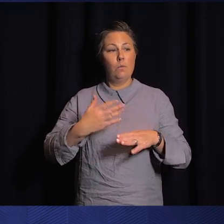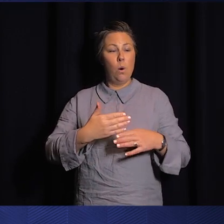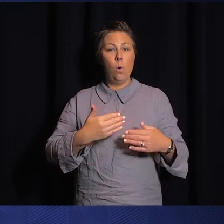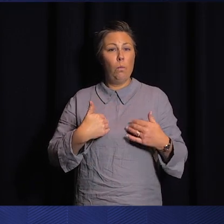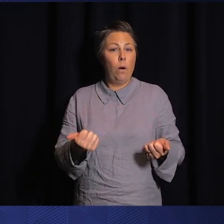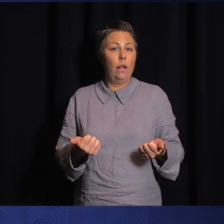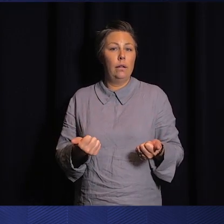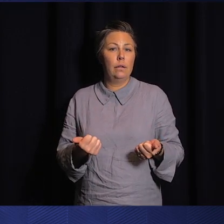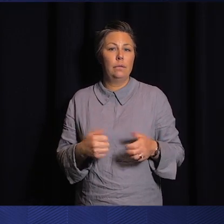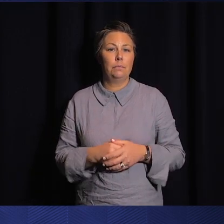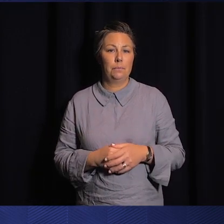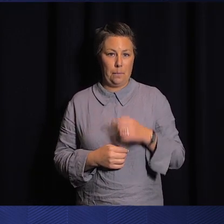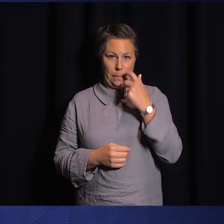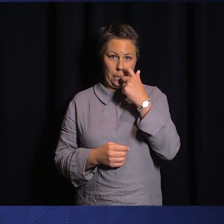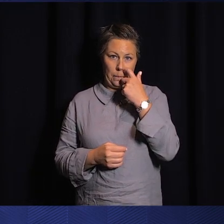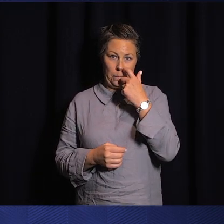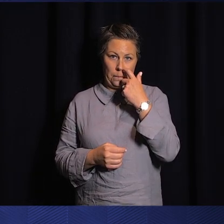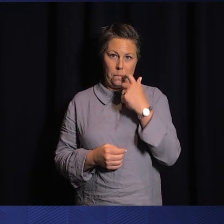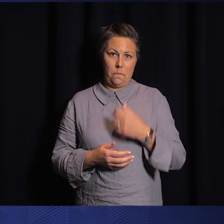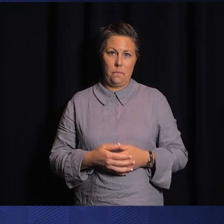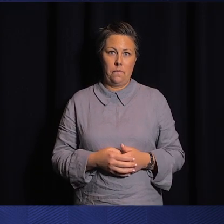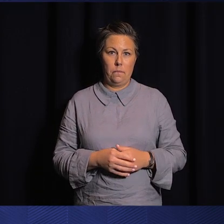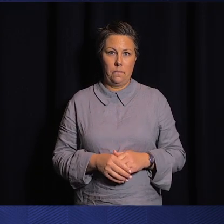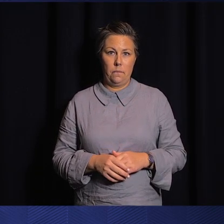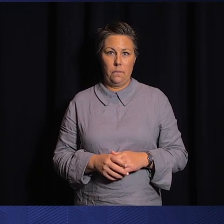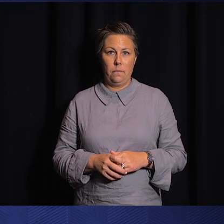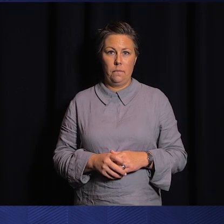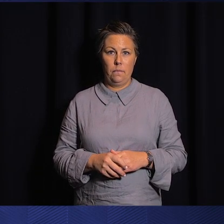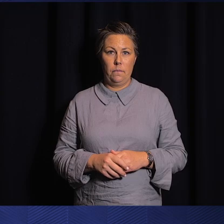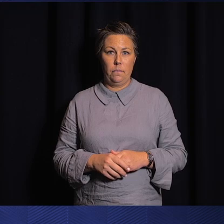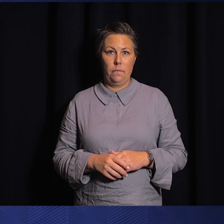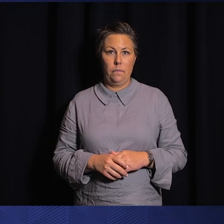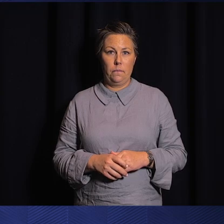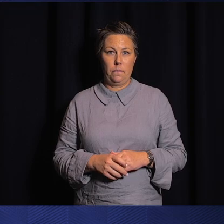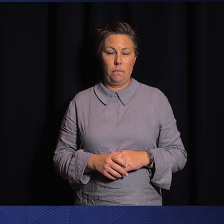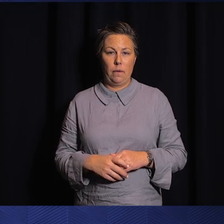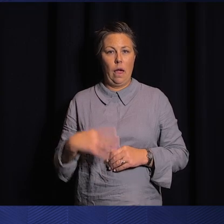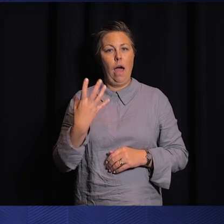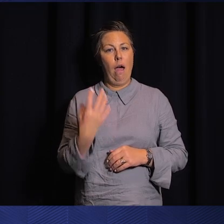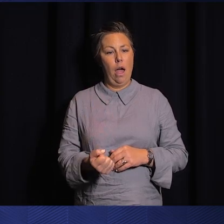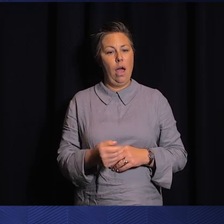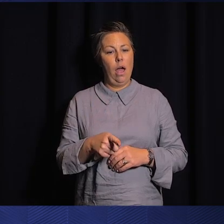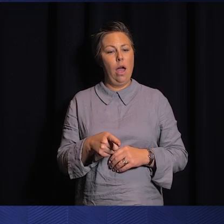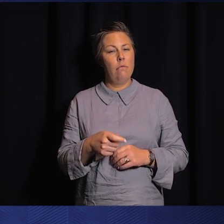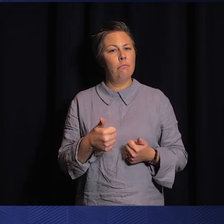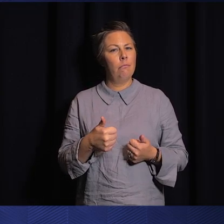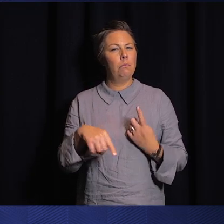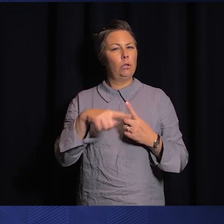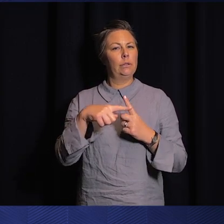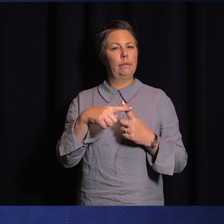well. We can see positive impact during